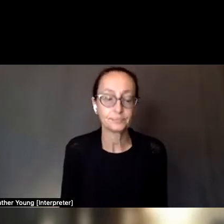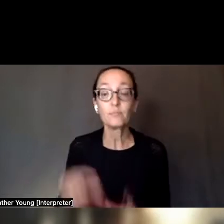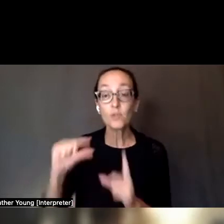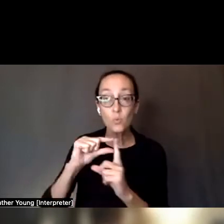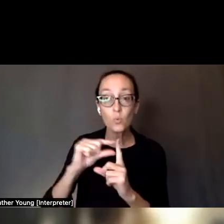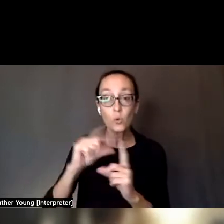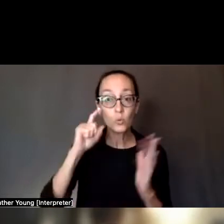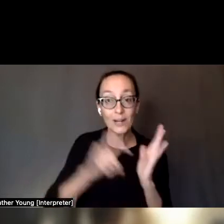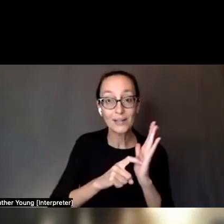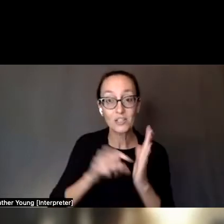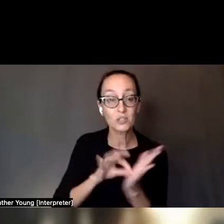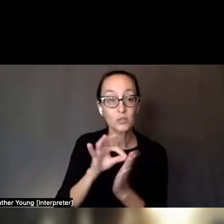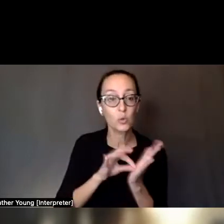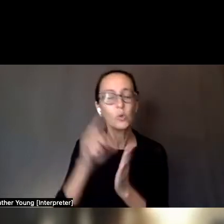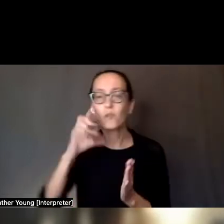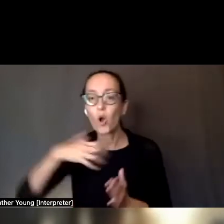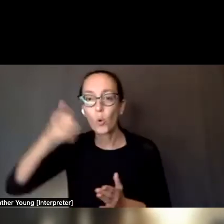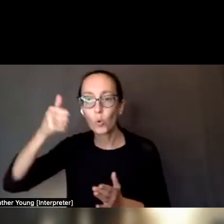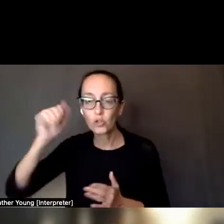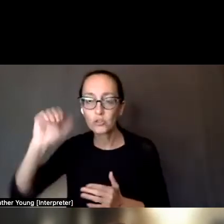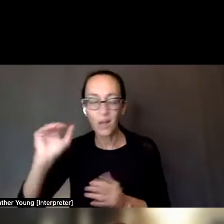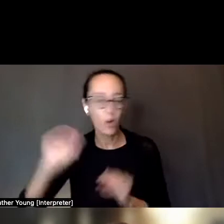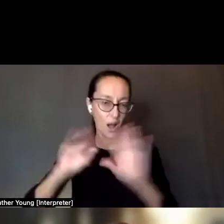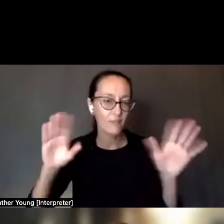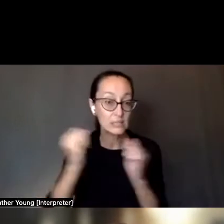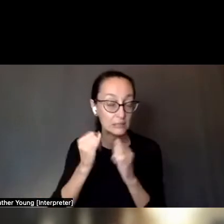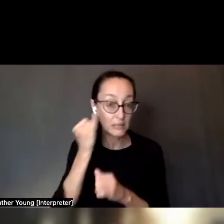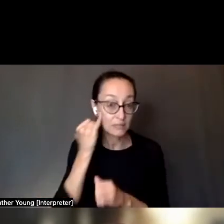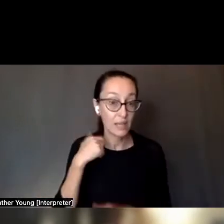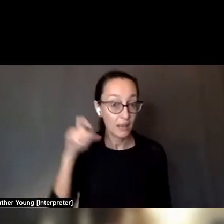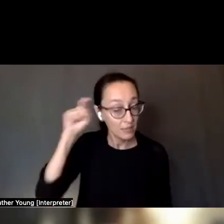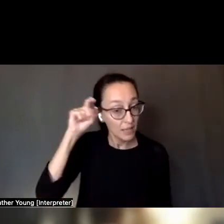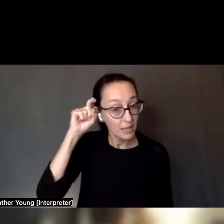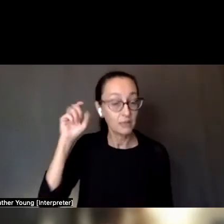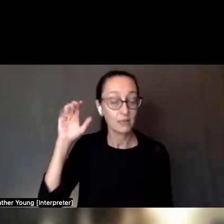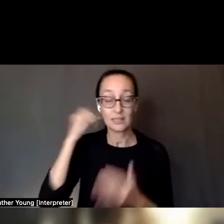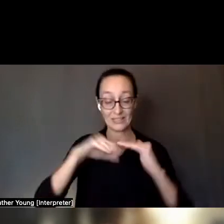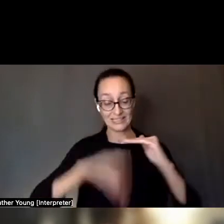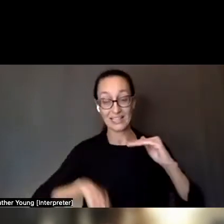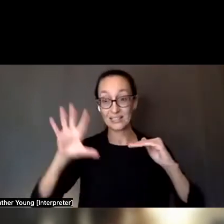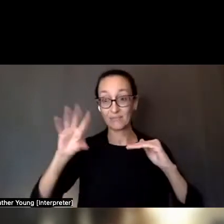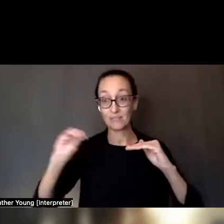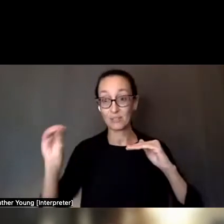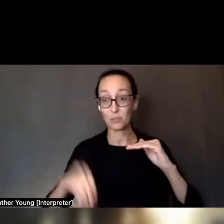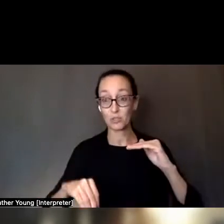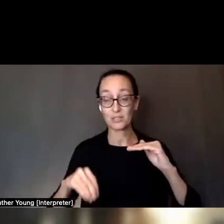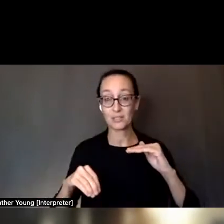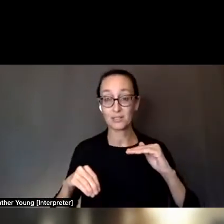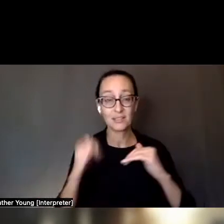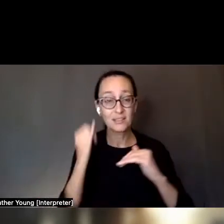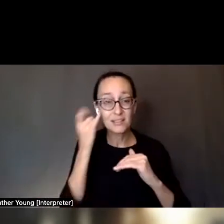older child, obviously, in aided condition of less than 50%. If that child's only able